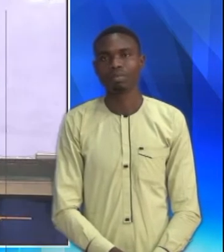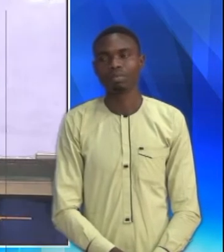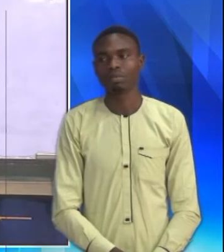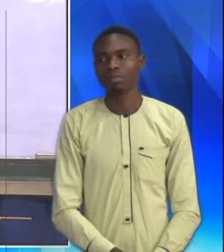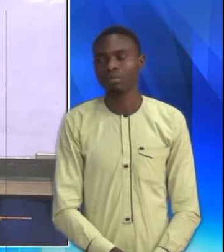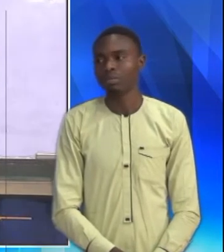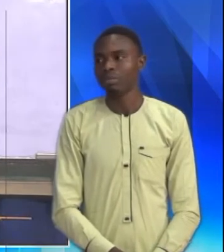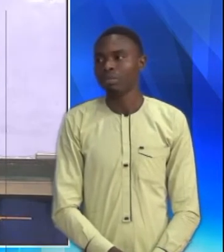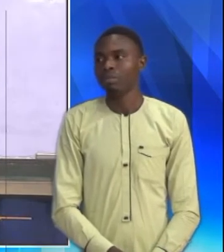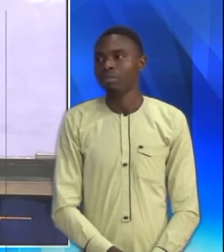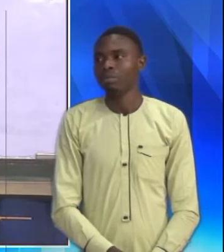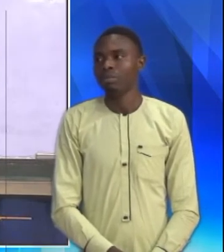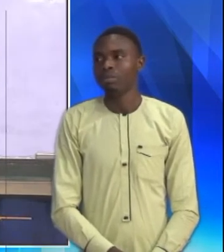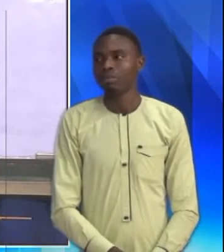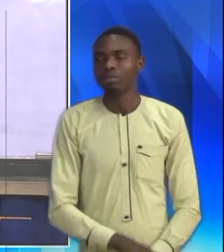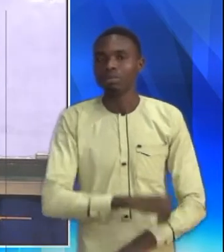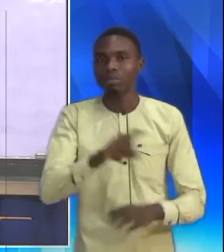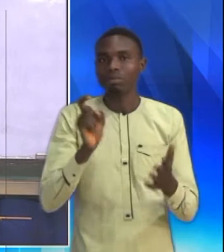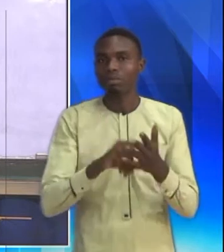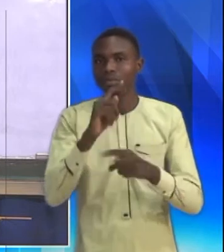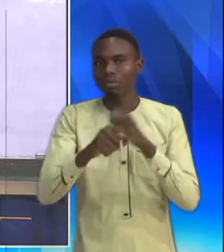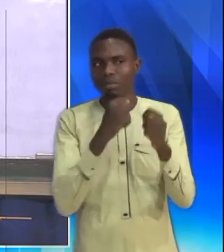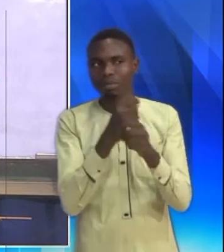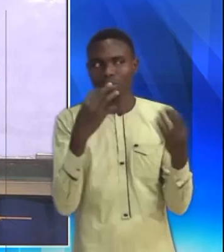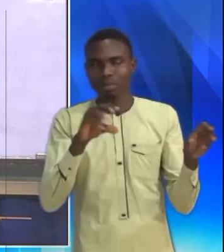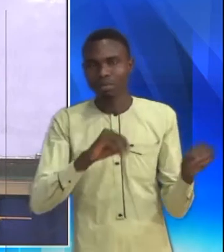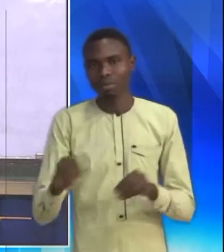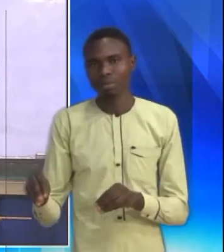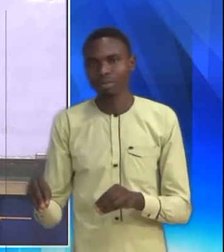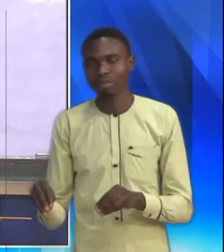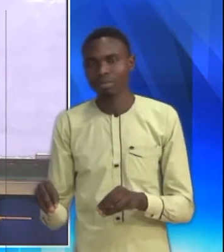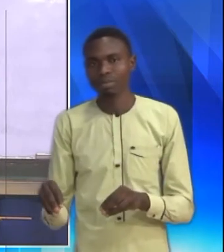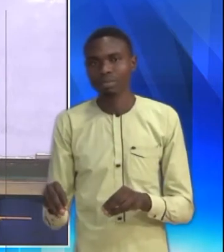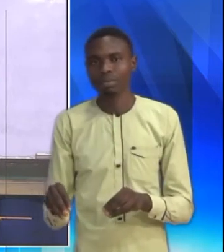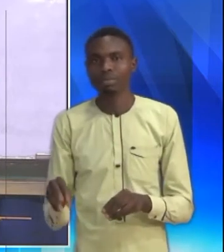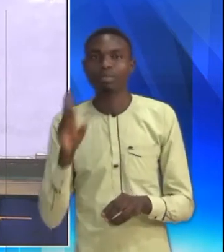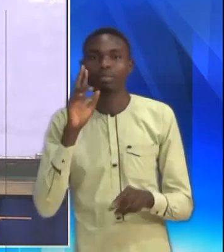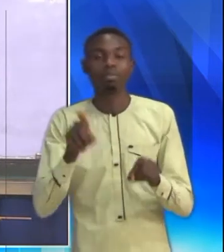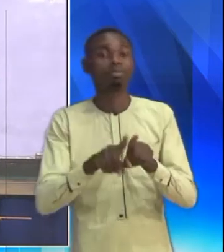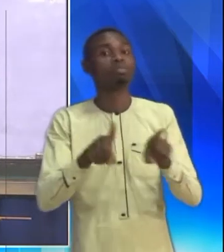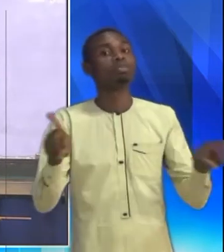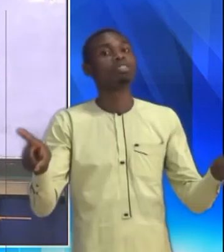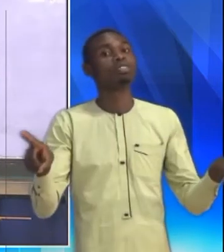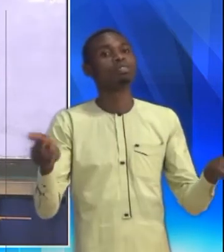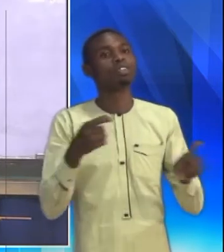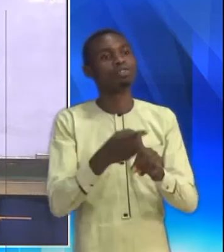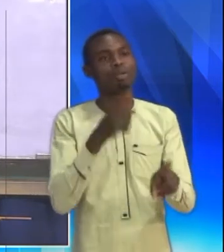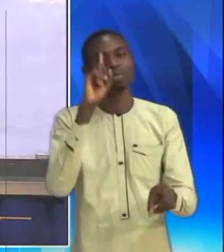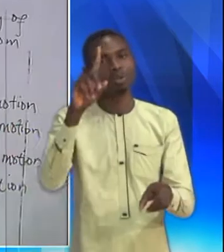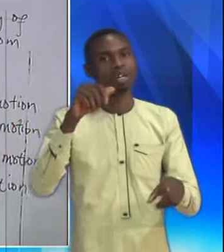So these types of motion are different, distinct from one